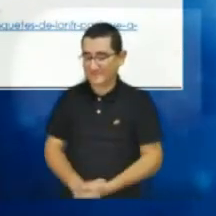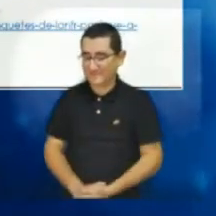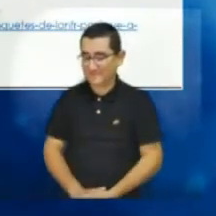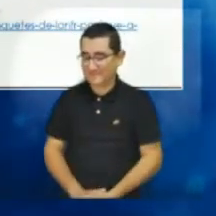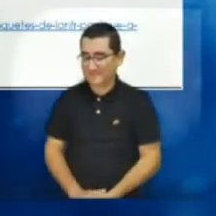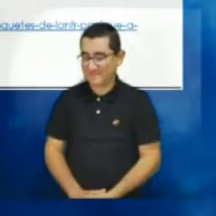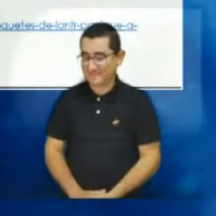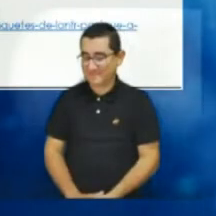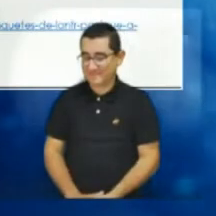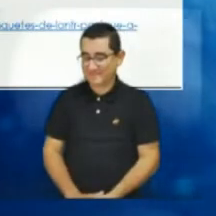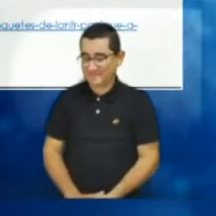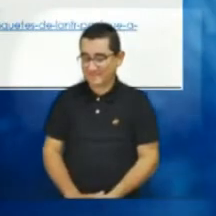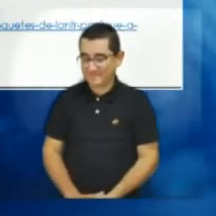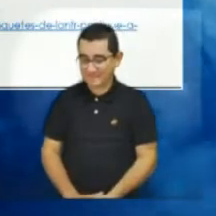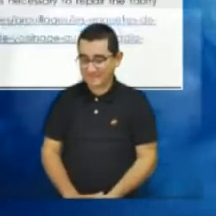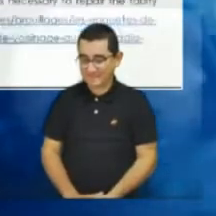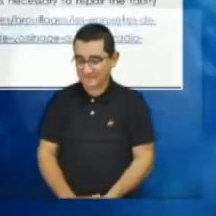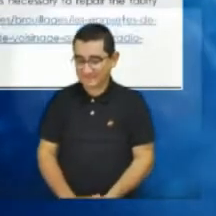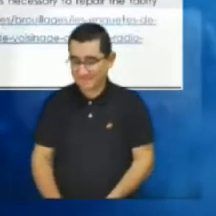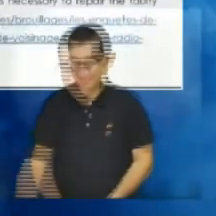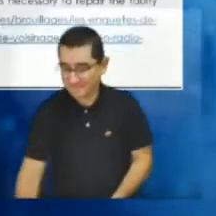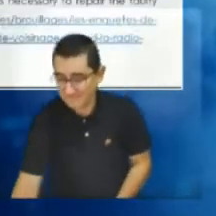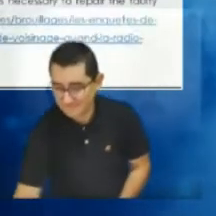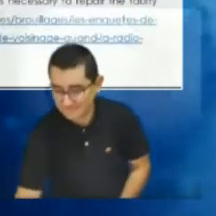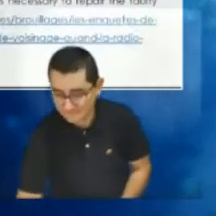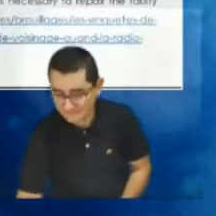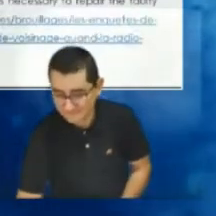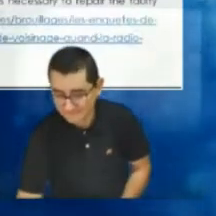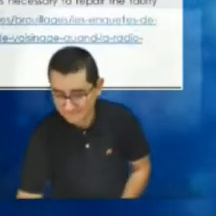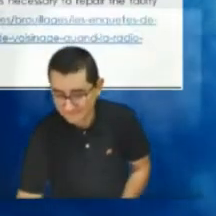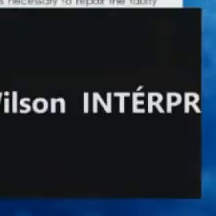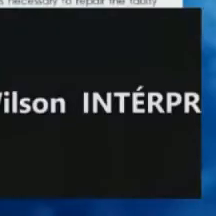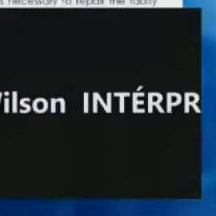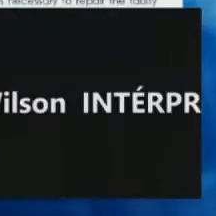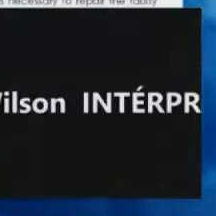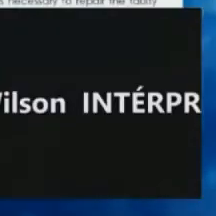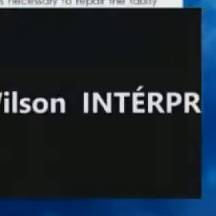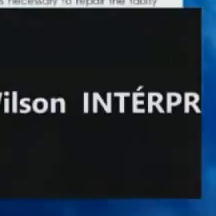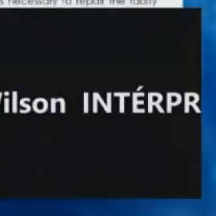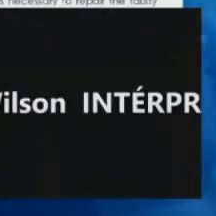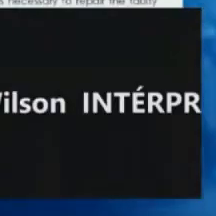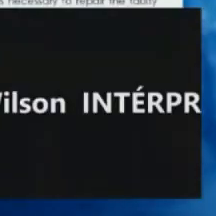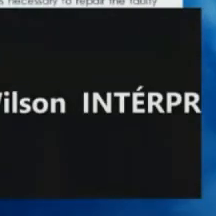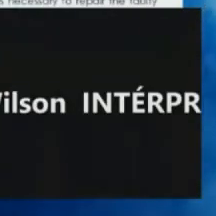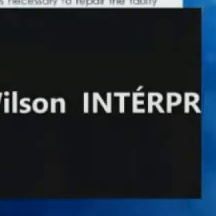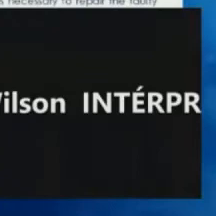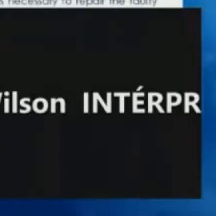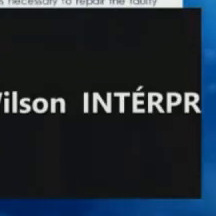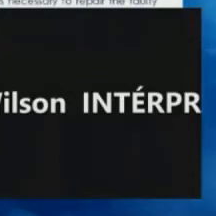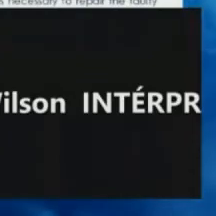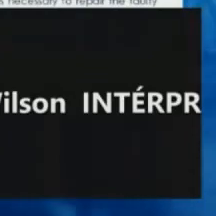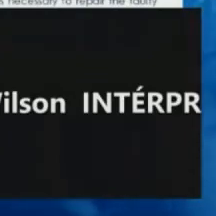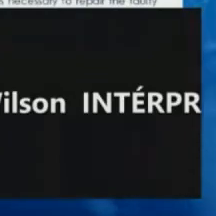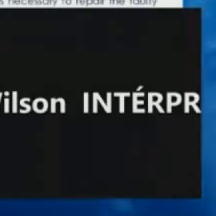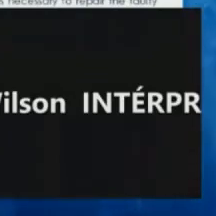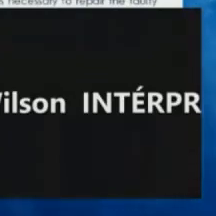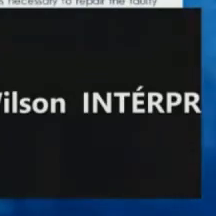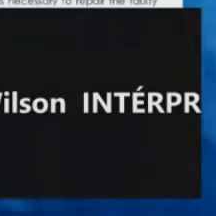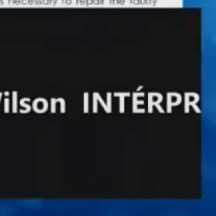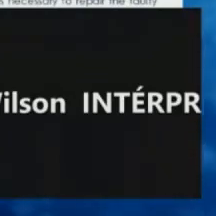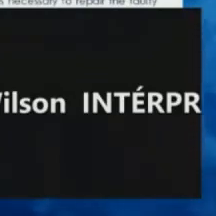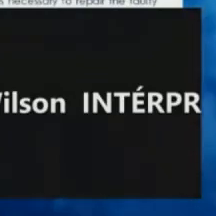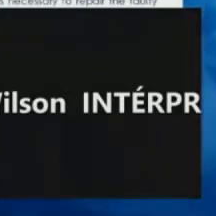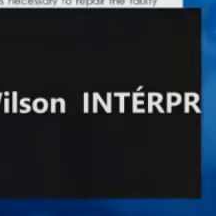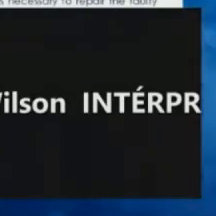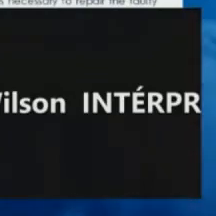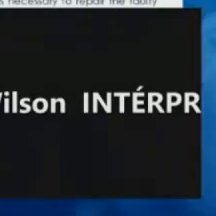also have interference affecting other security services, like firefighters. We had a case, it was two,